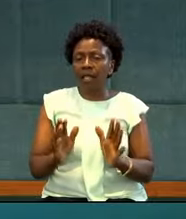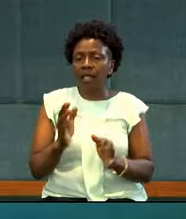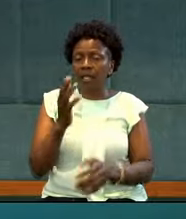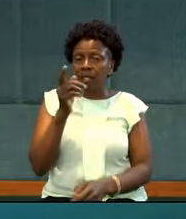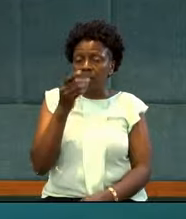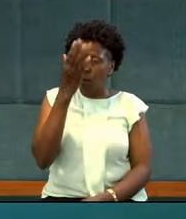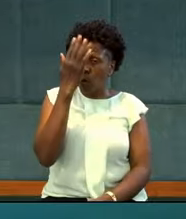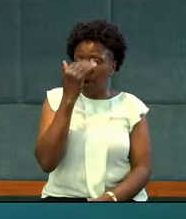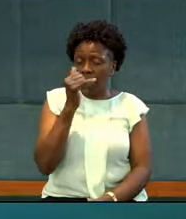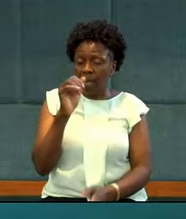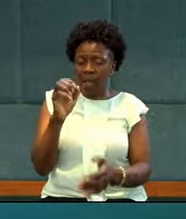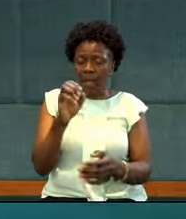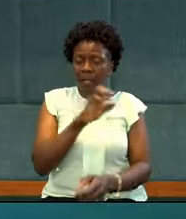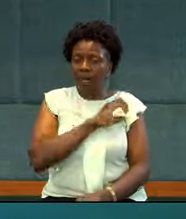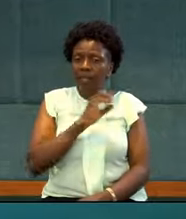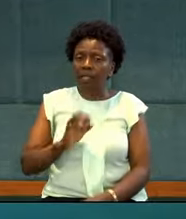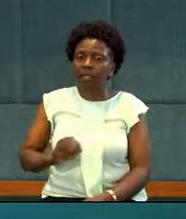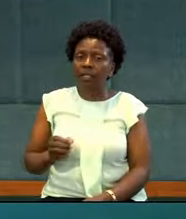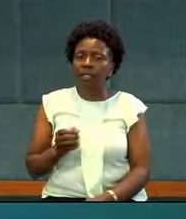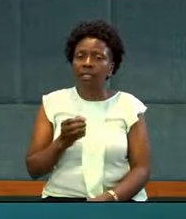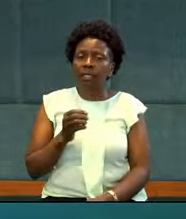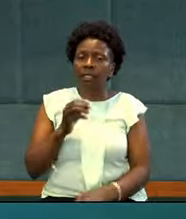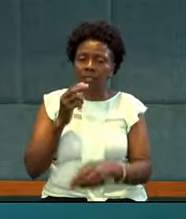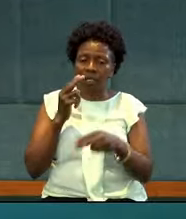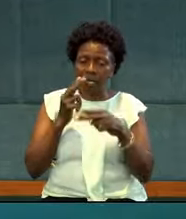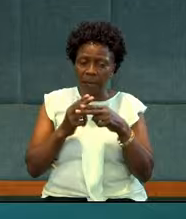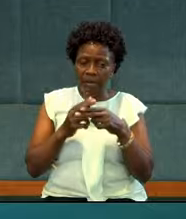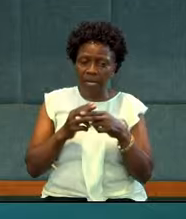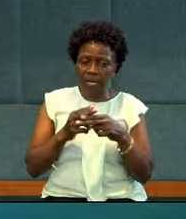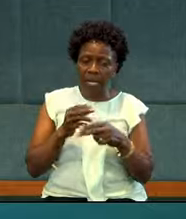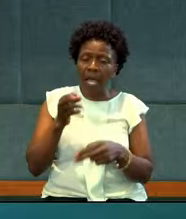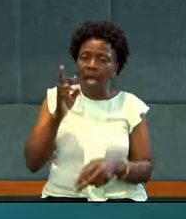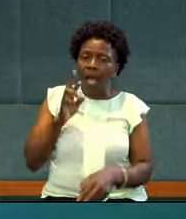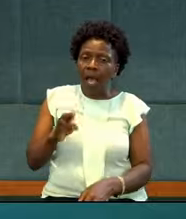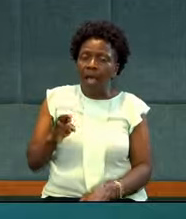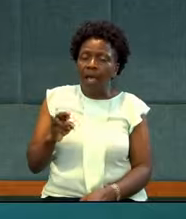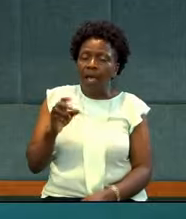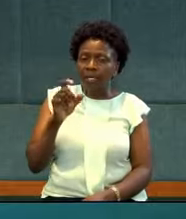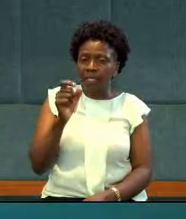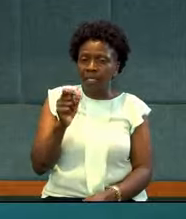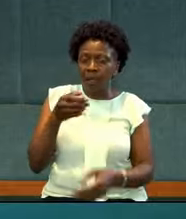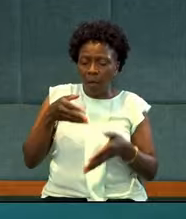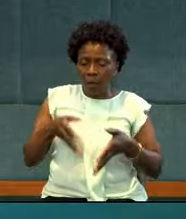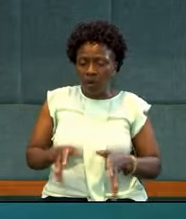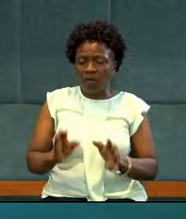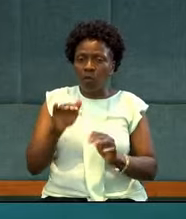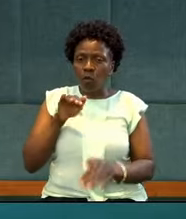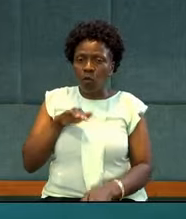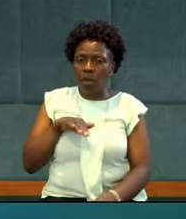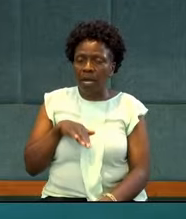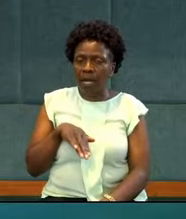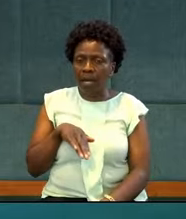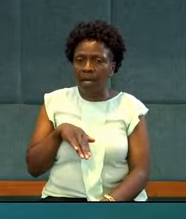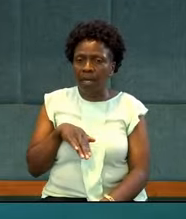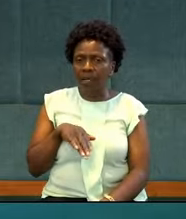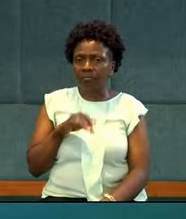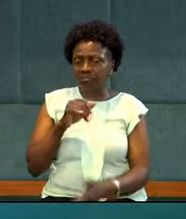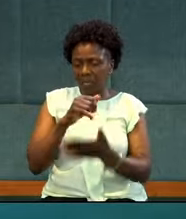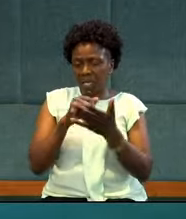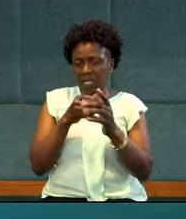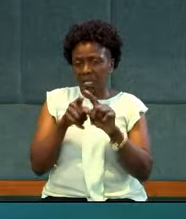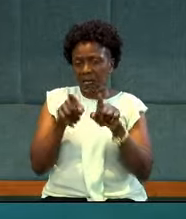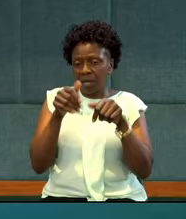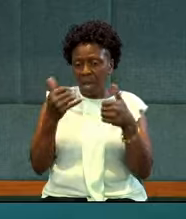is why Christ is called her seed, born of a woman. It's just like